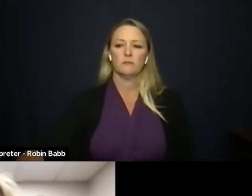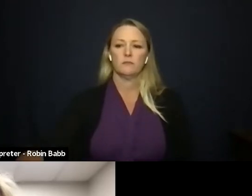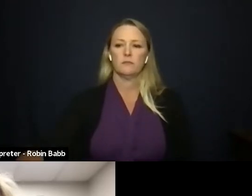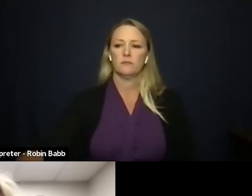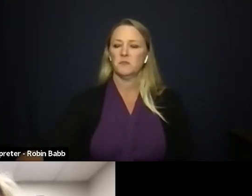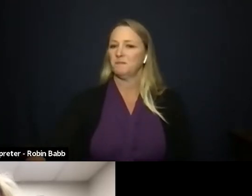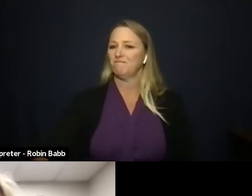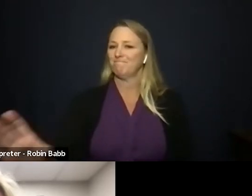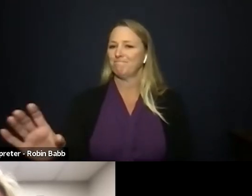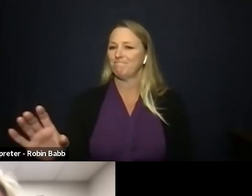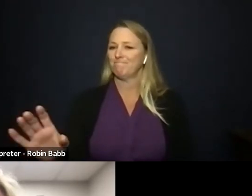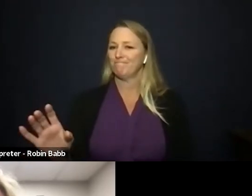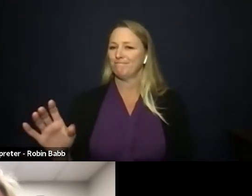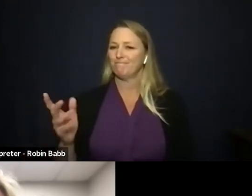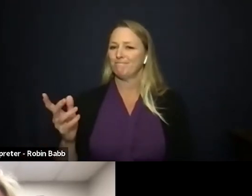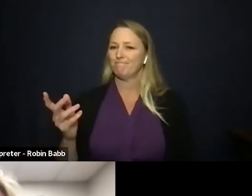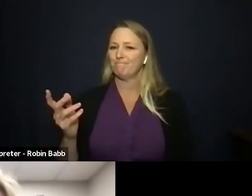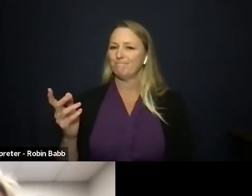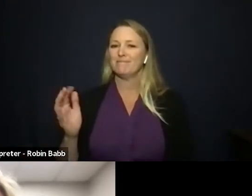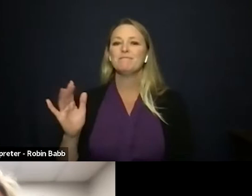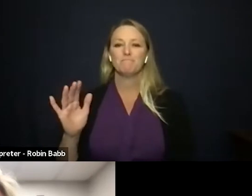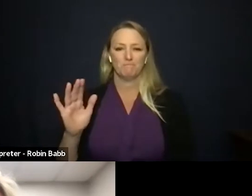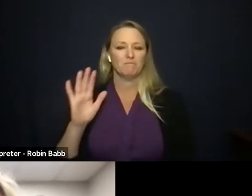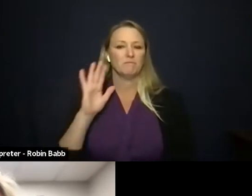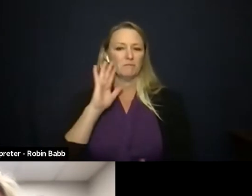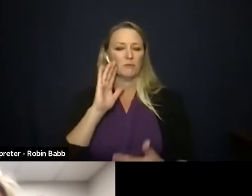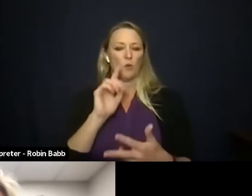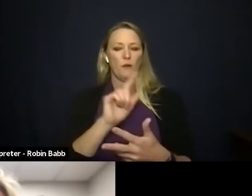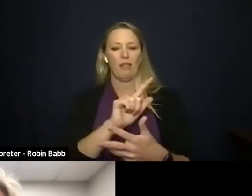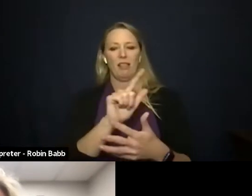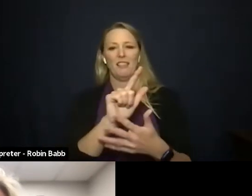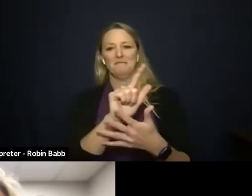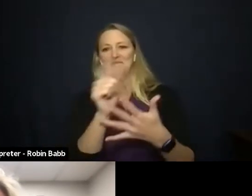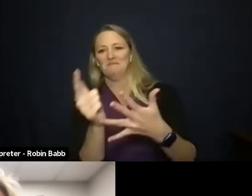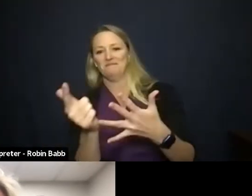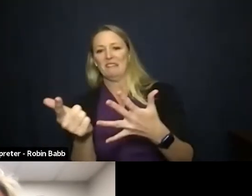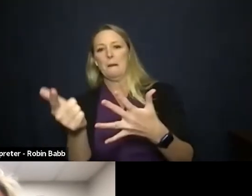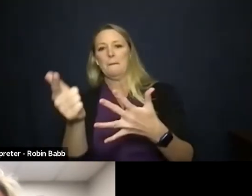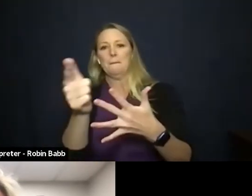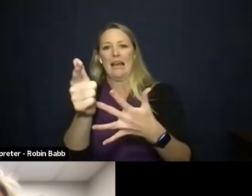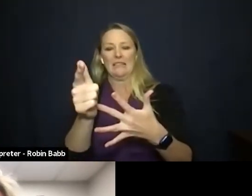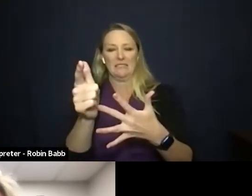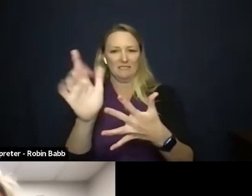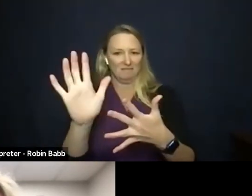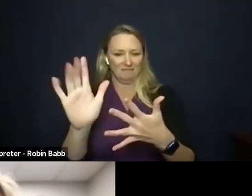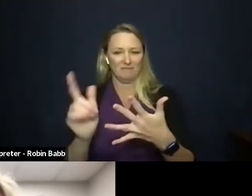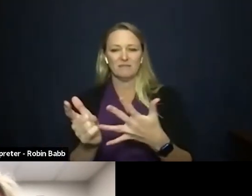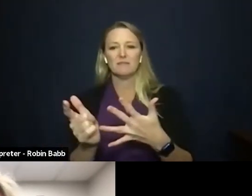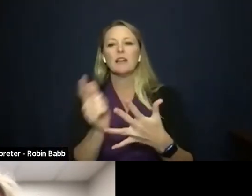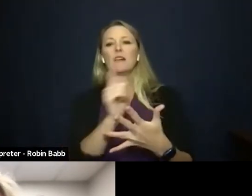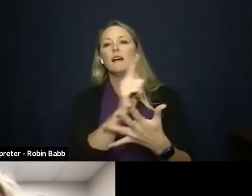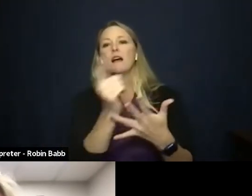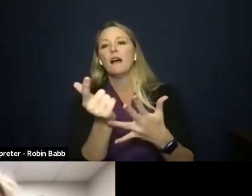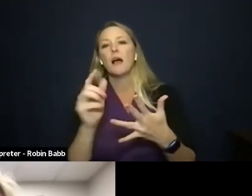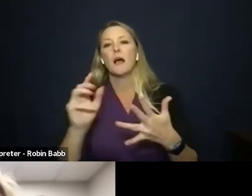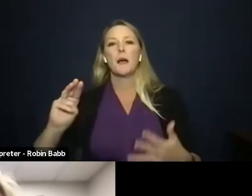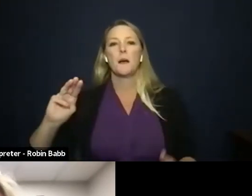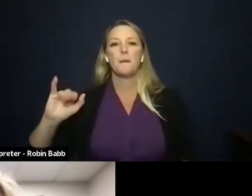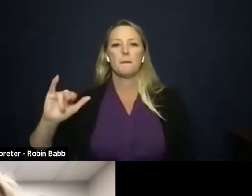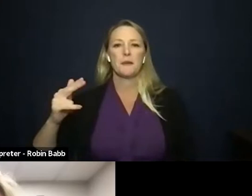um i will return to alyssa and our next speaker is michelle